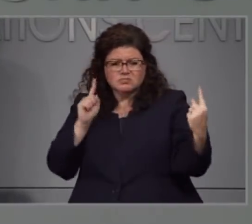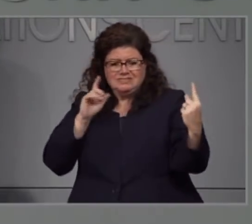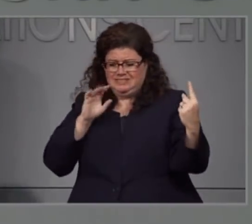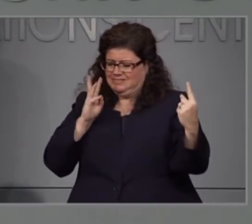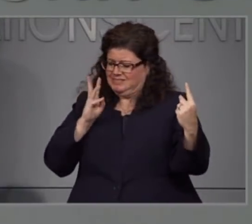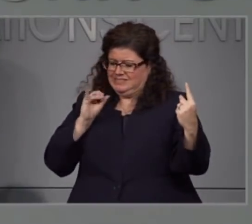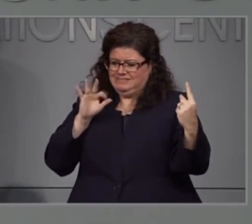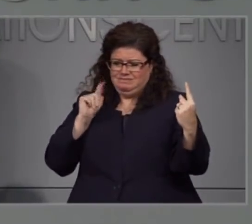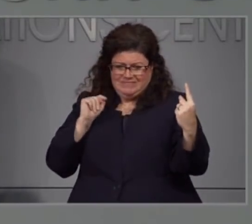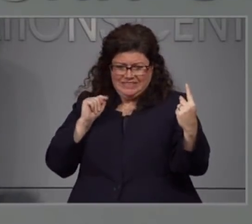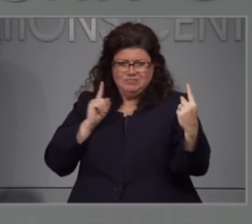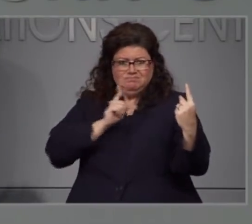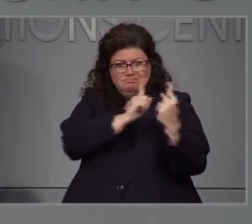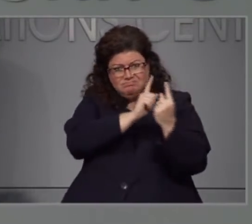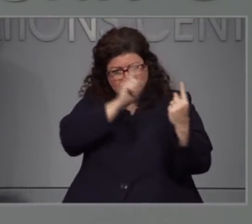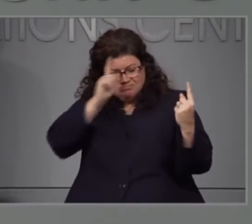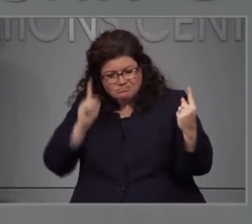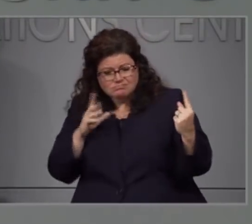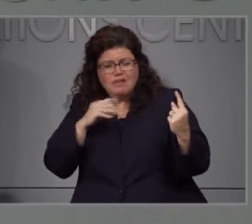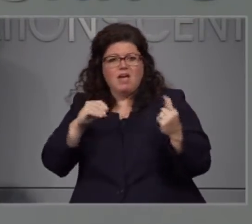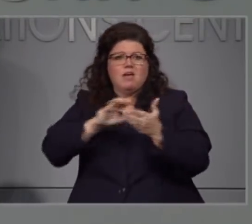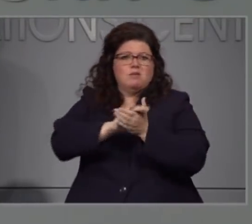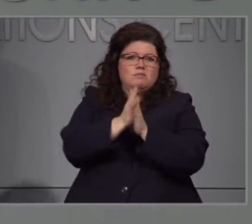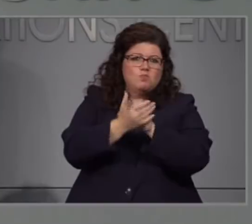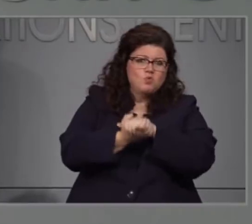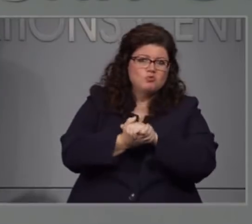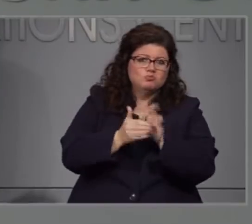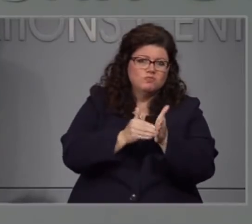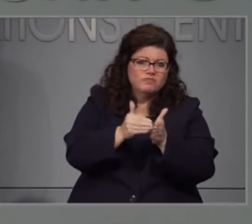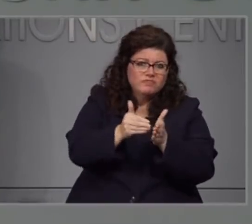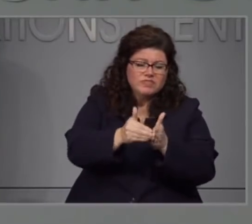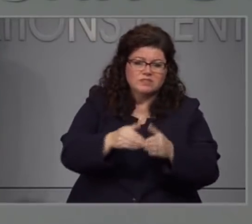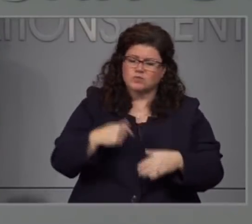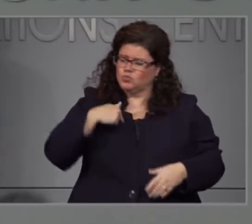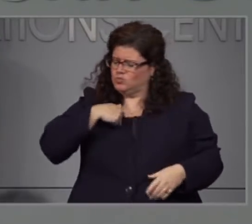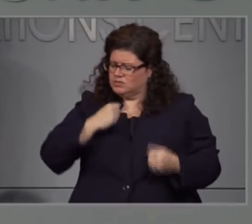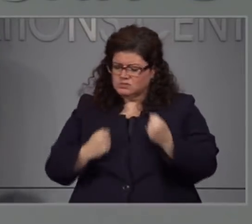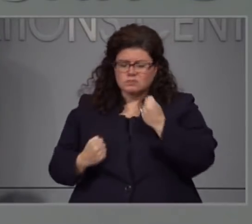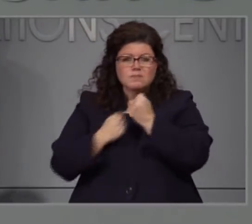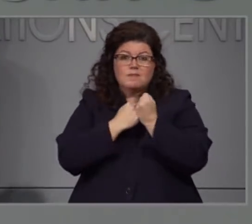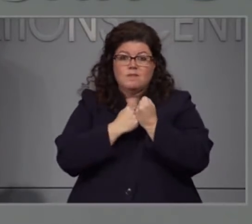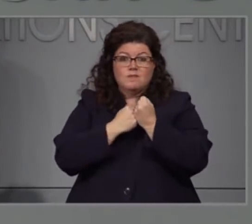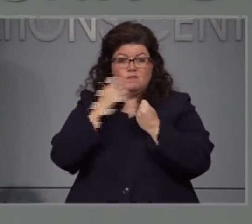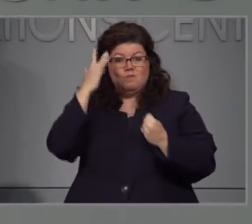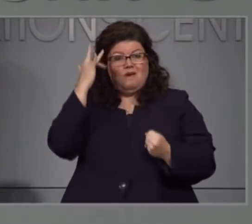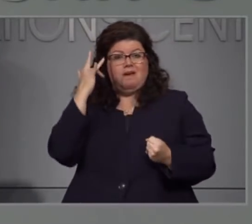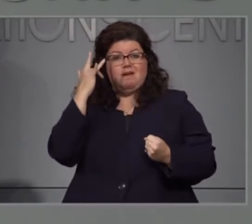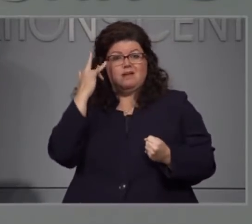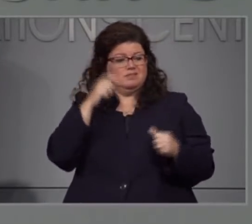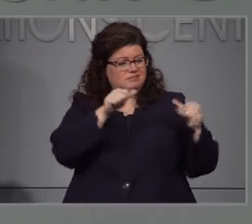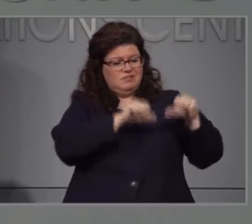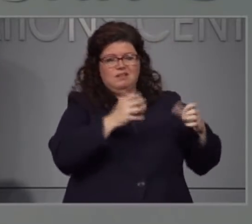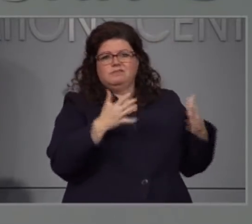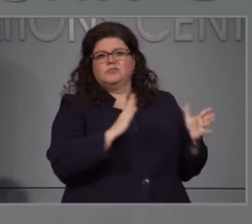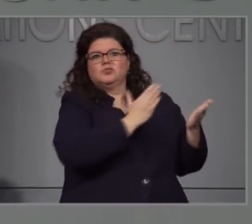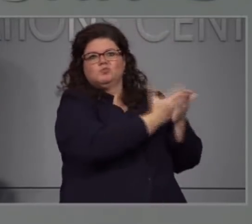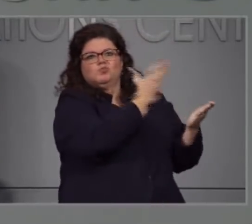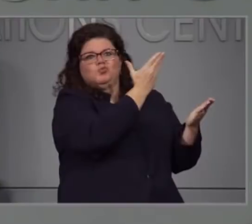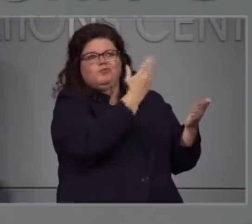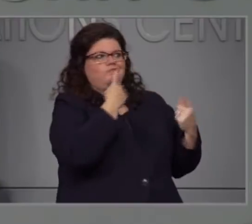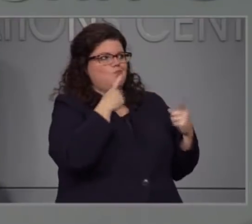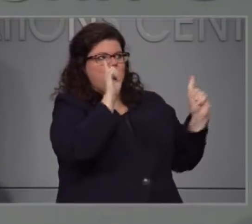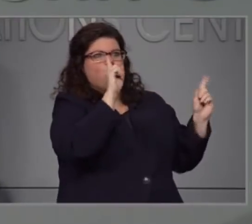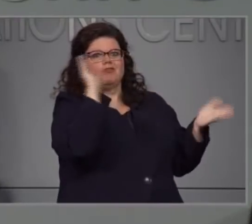hand hygiene. We support these methods because they are scientifically proven